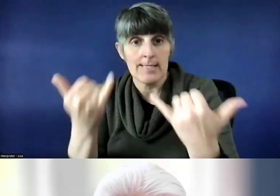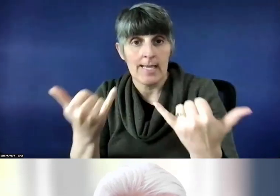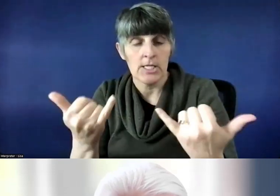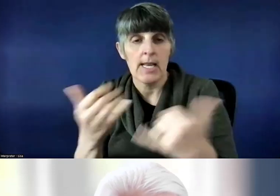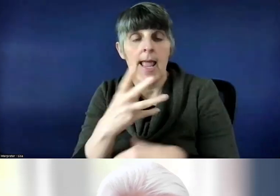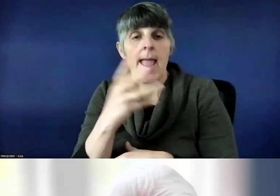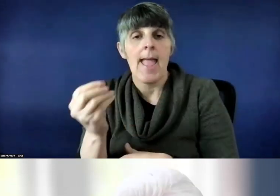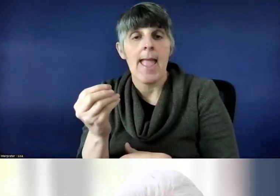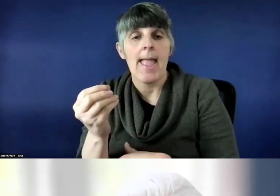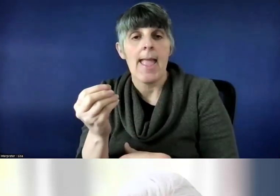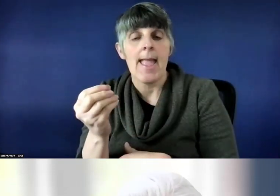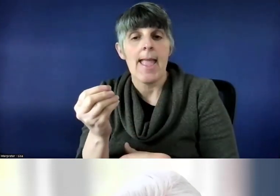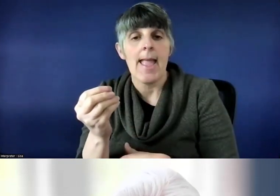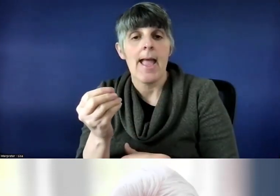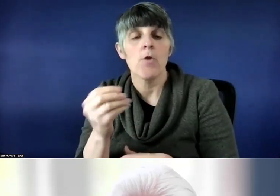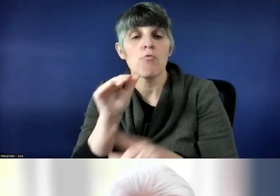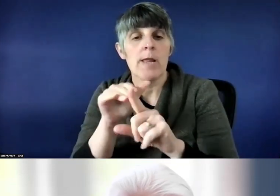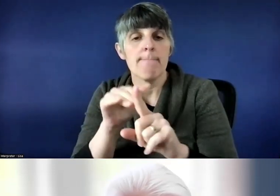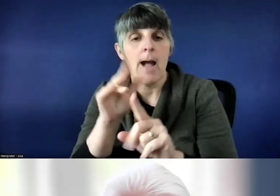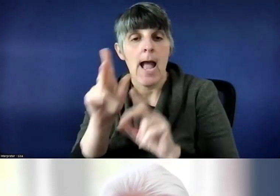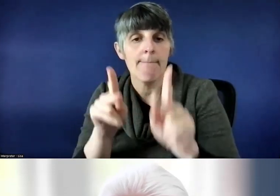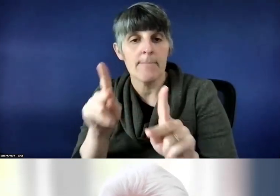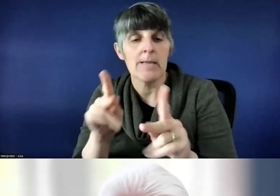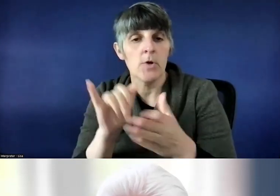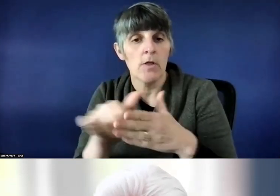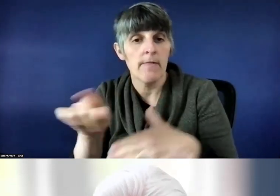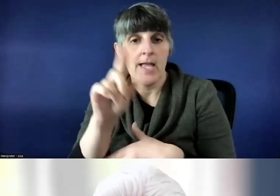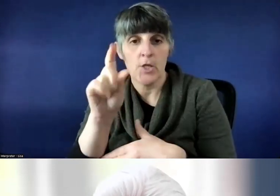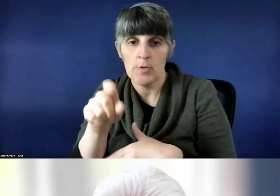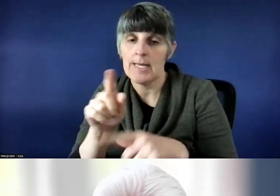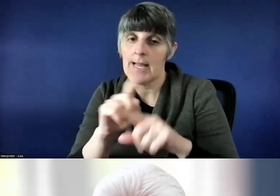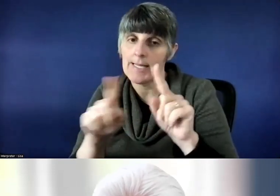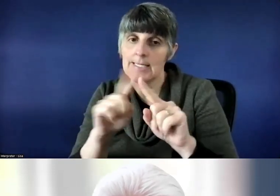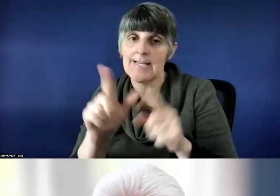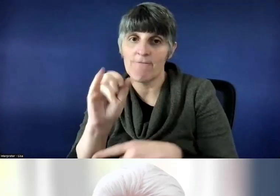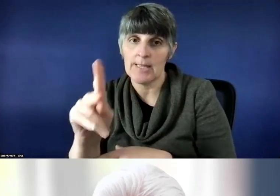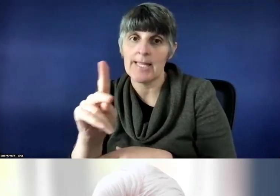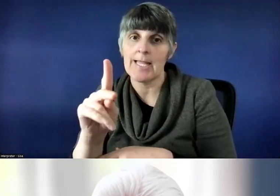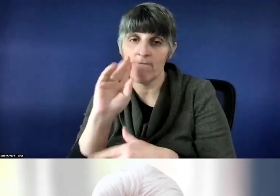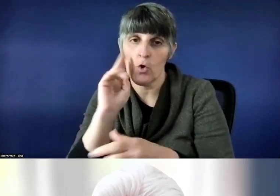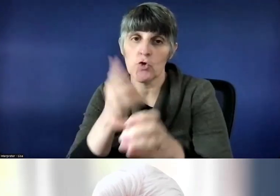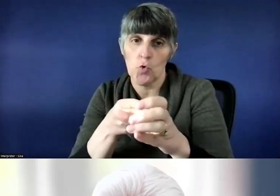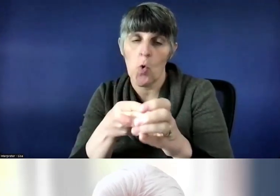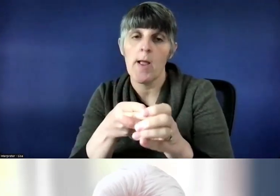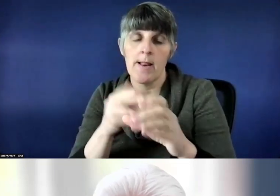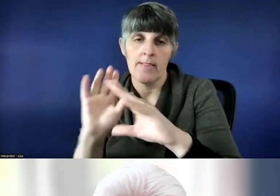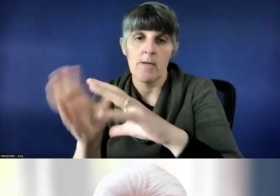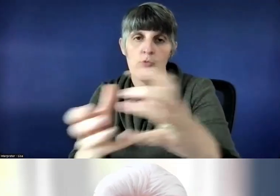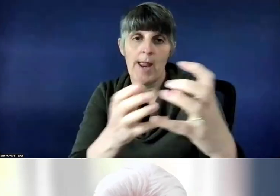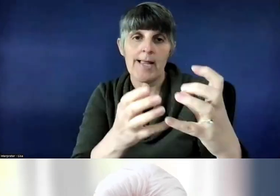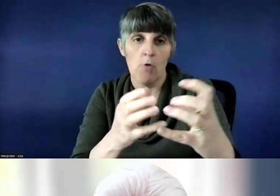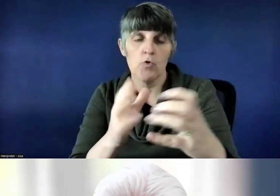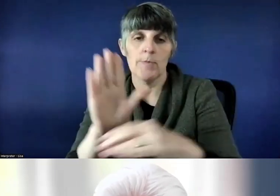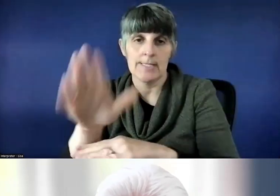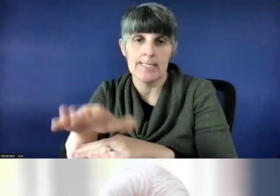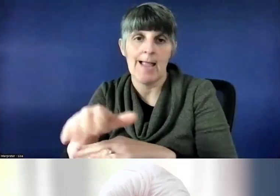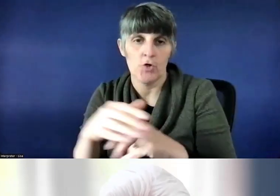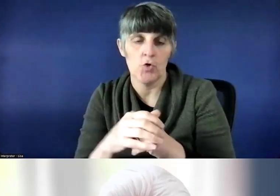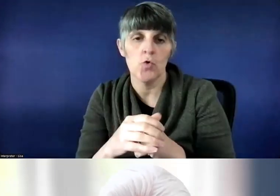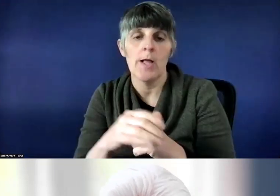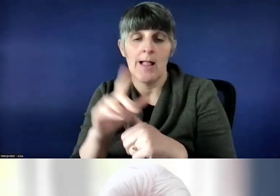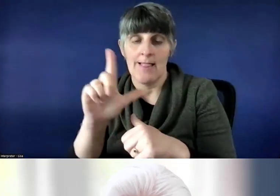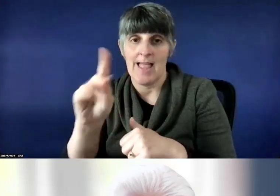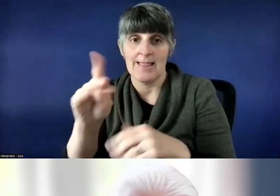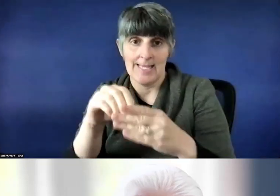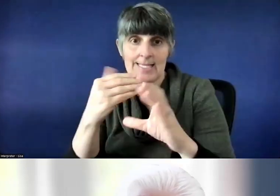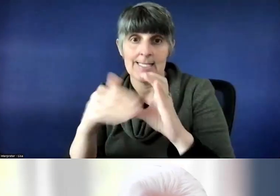and remind people that you need a different link to come into the breakout rooms this afternoon. That link is in